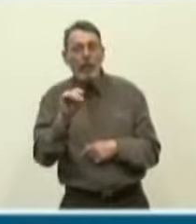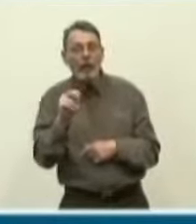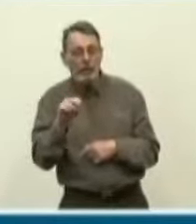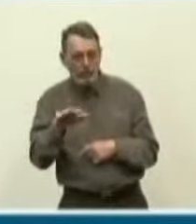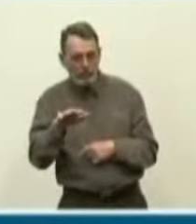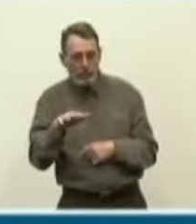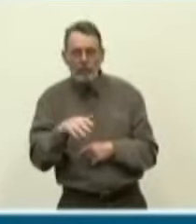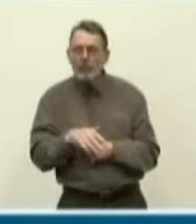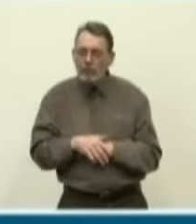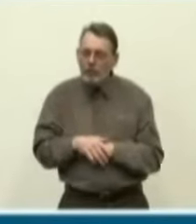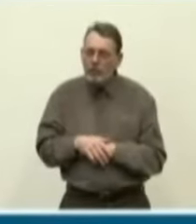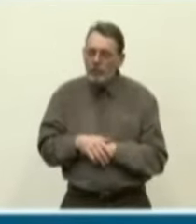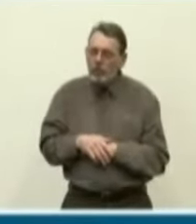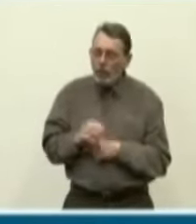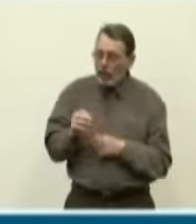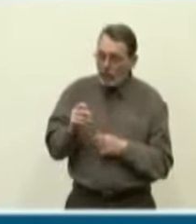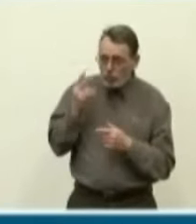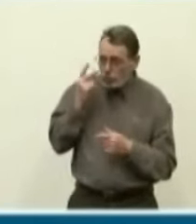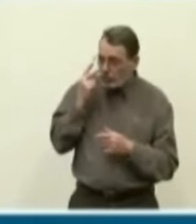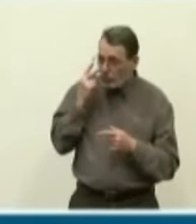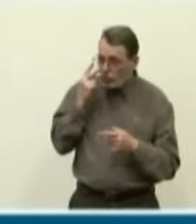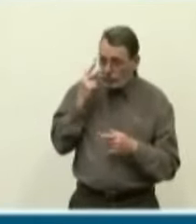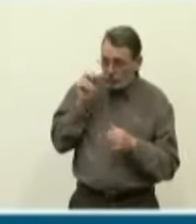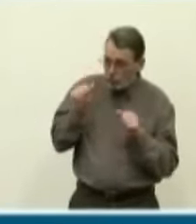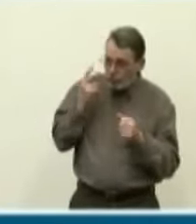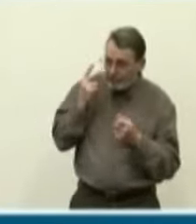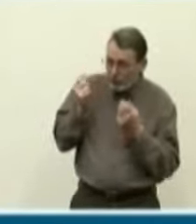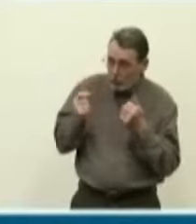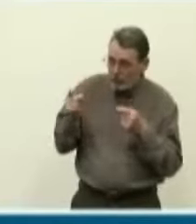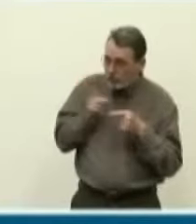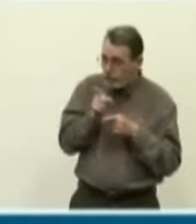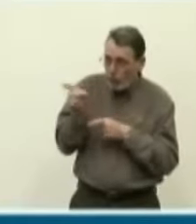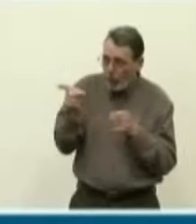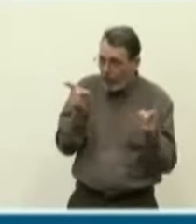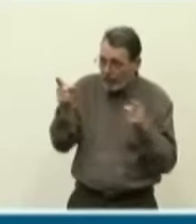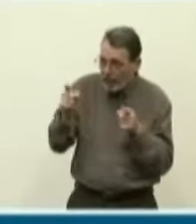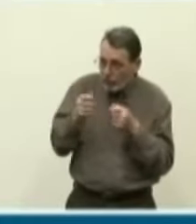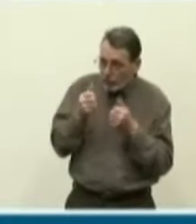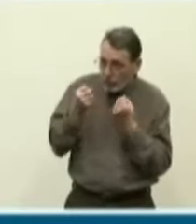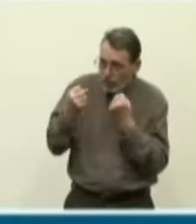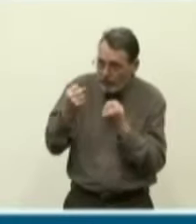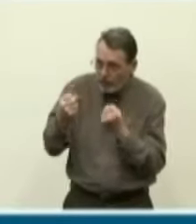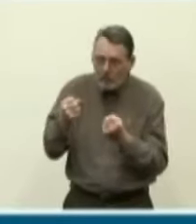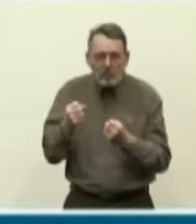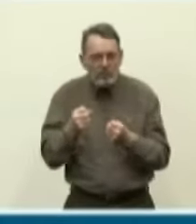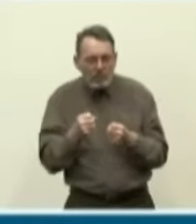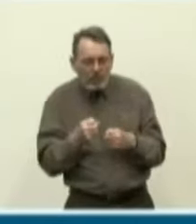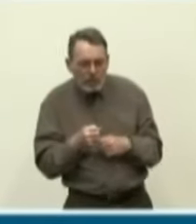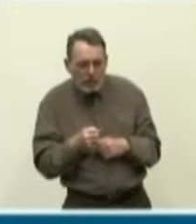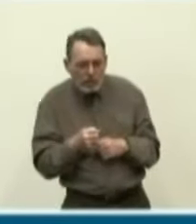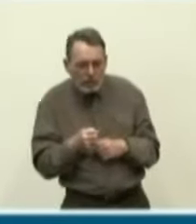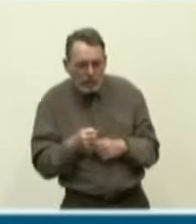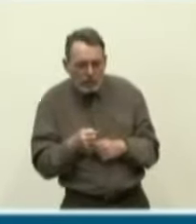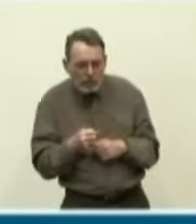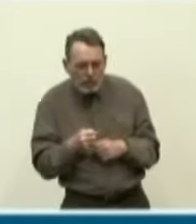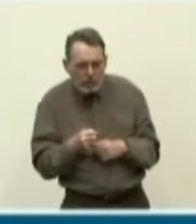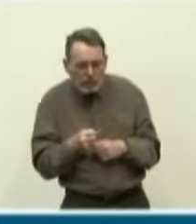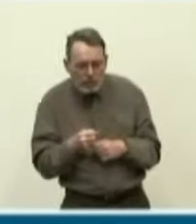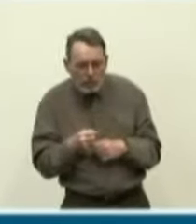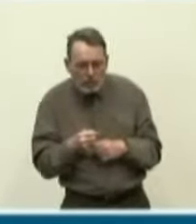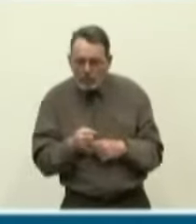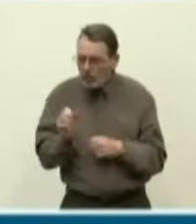Adam 37, do you have direction of travel? No, it fled on Varney towards 4th. 3 seconds.